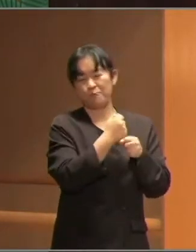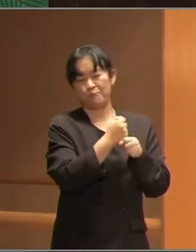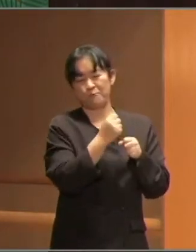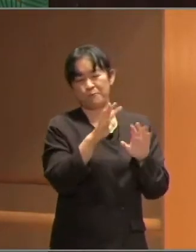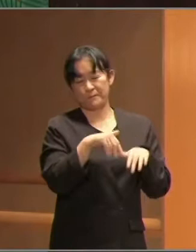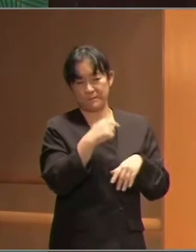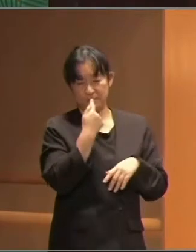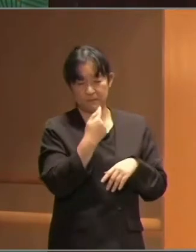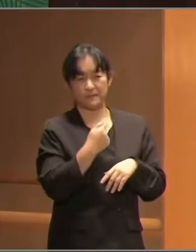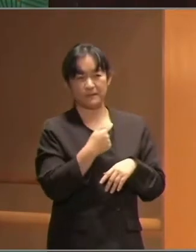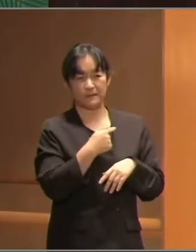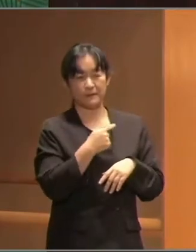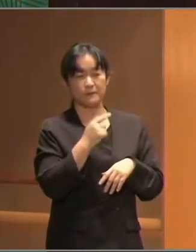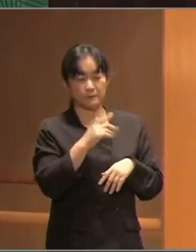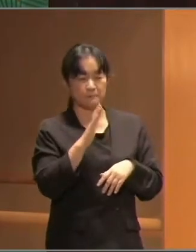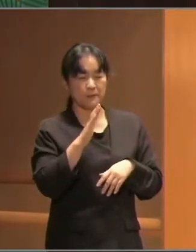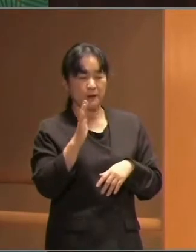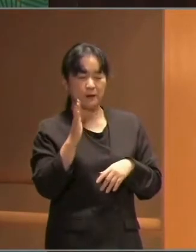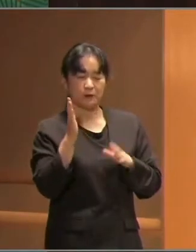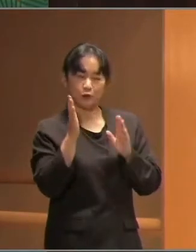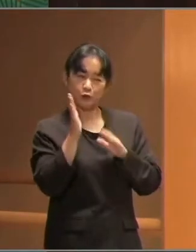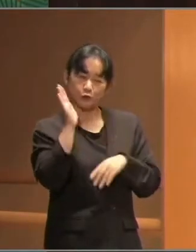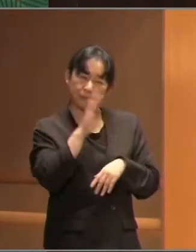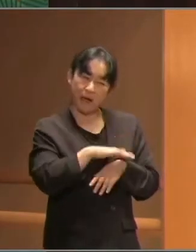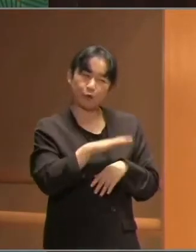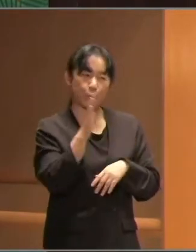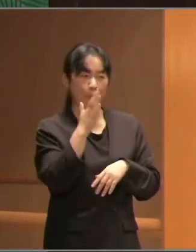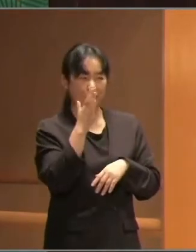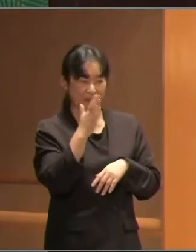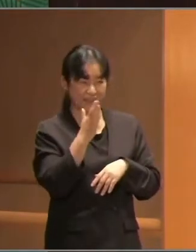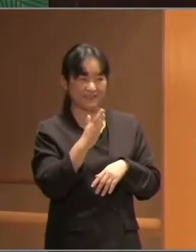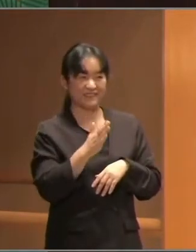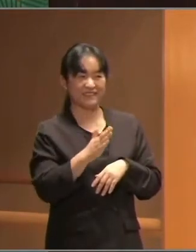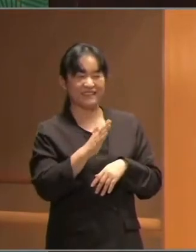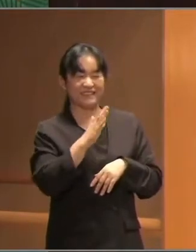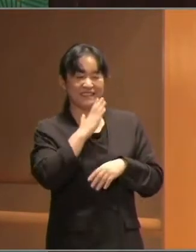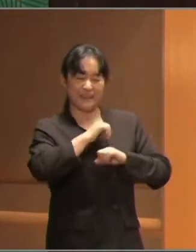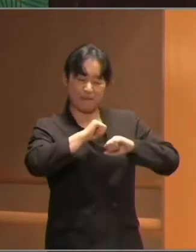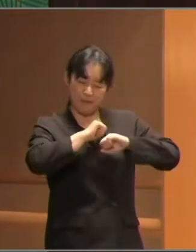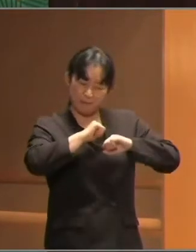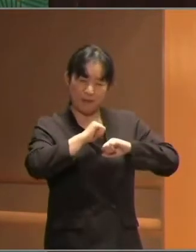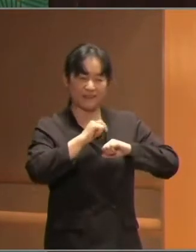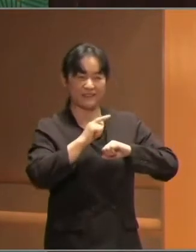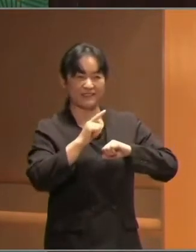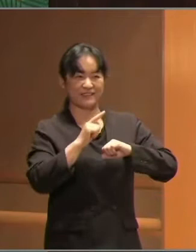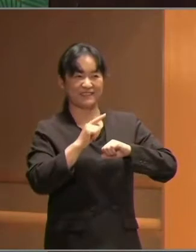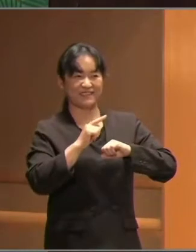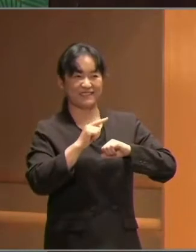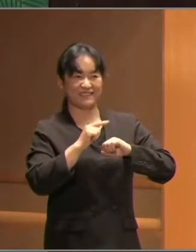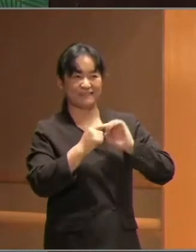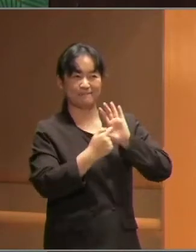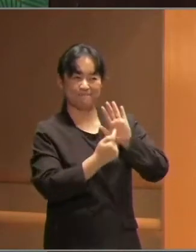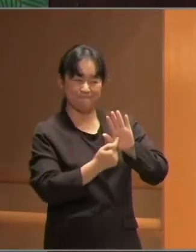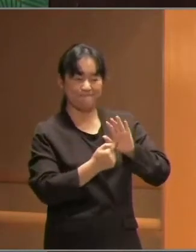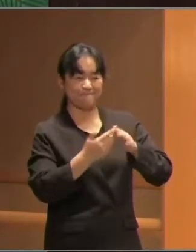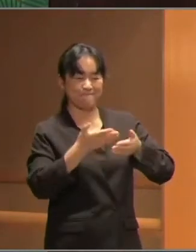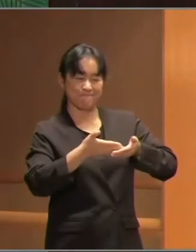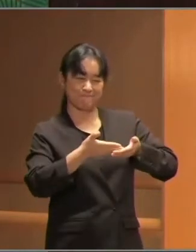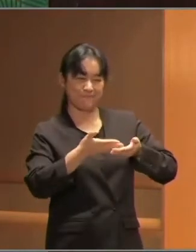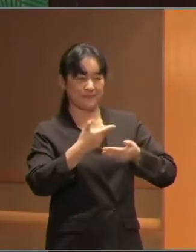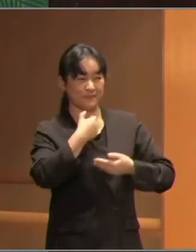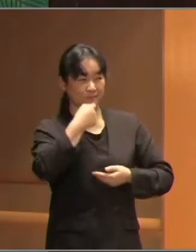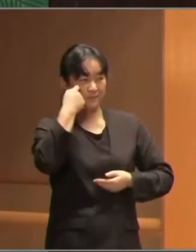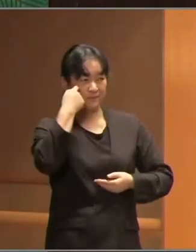asked the cameraman to take them during my presentation. So it's not going to be so smart and things can be a little